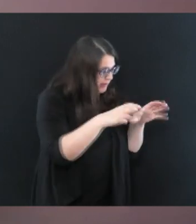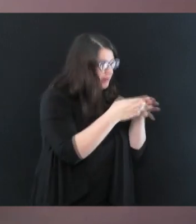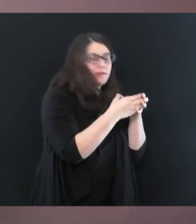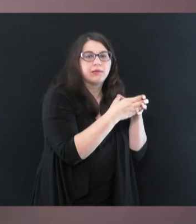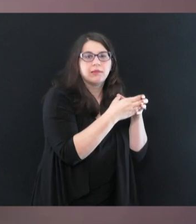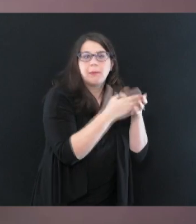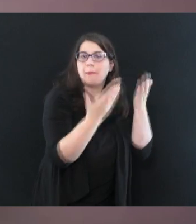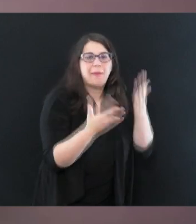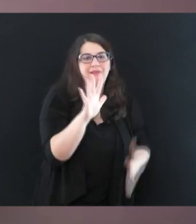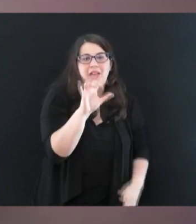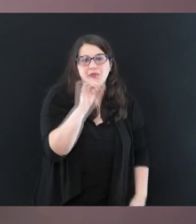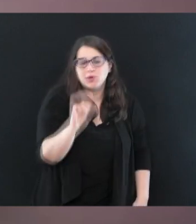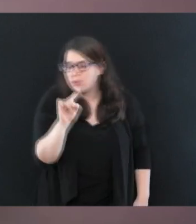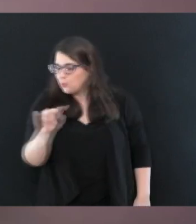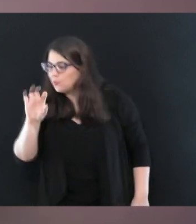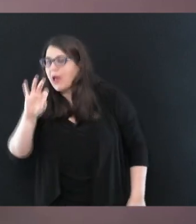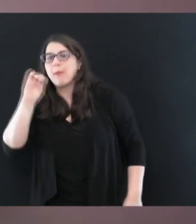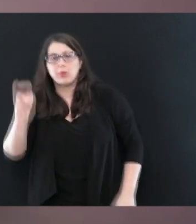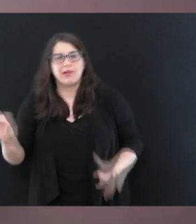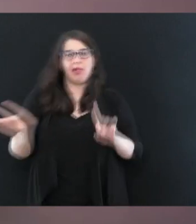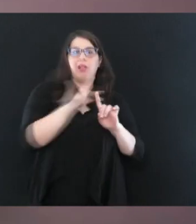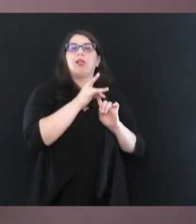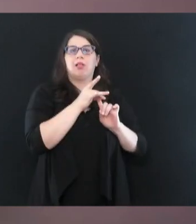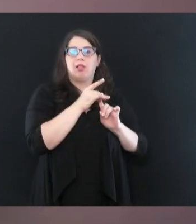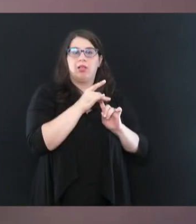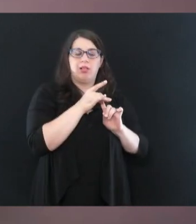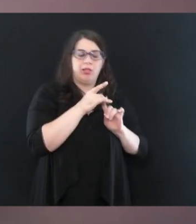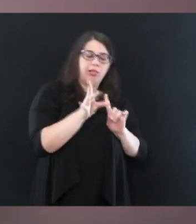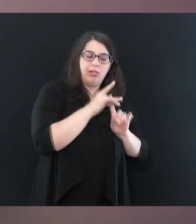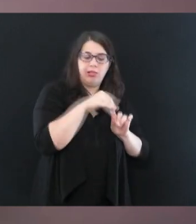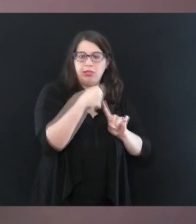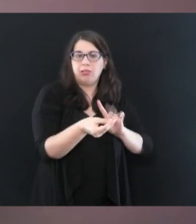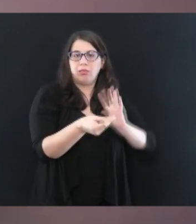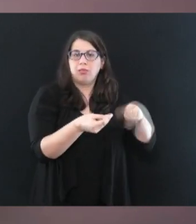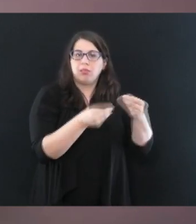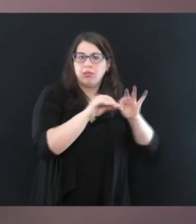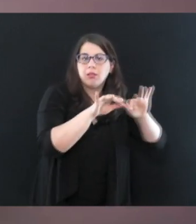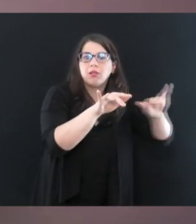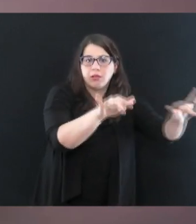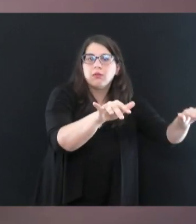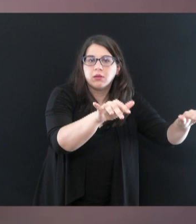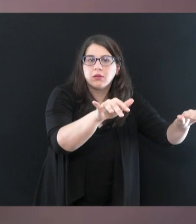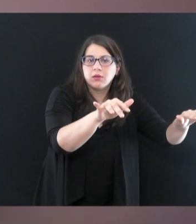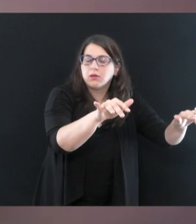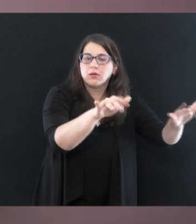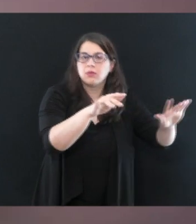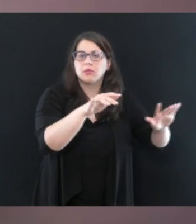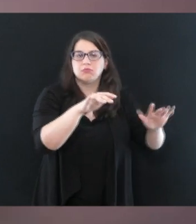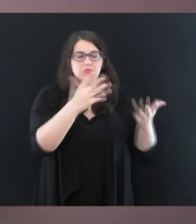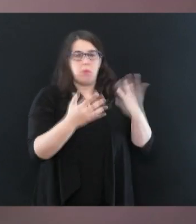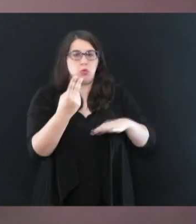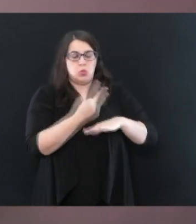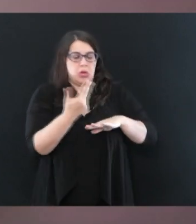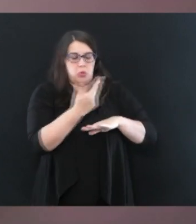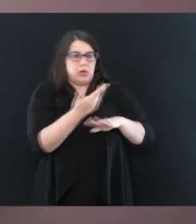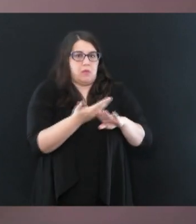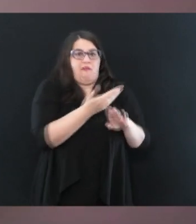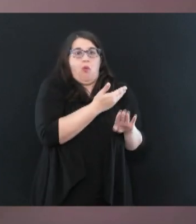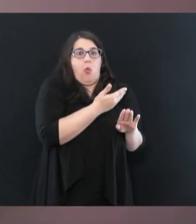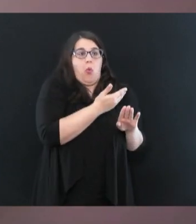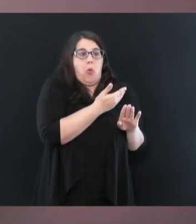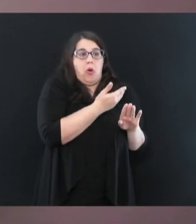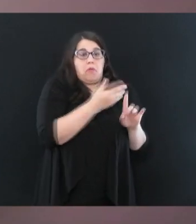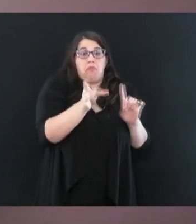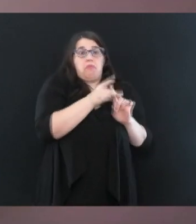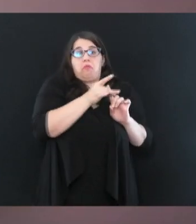infected. And in that 2.5 days or so before infection, up to that day of infection, they can be